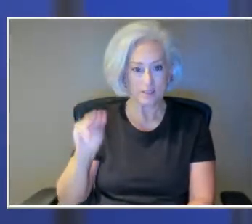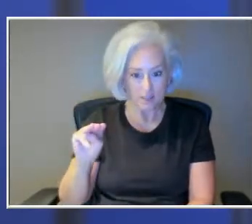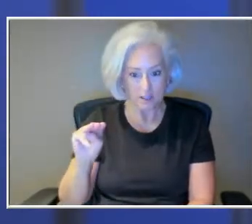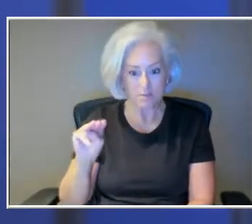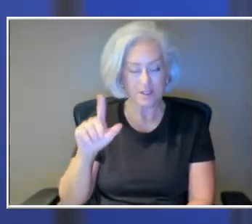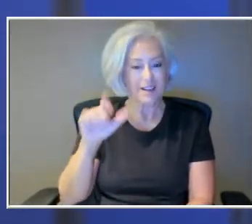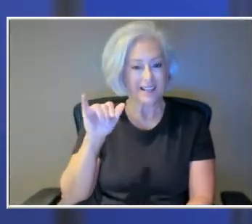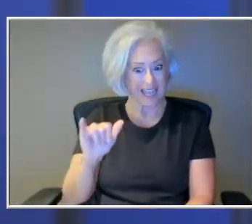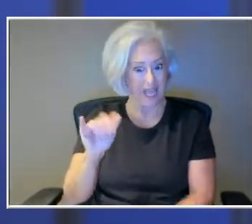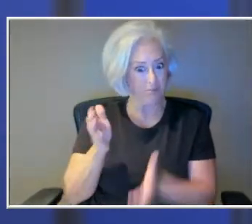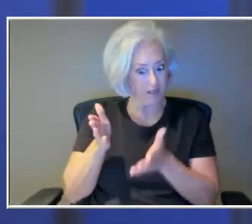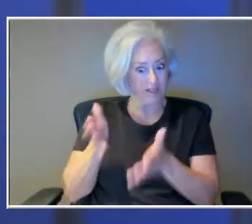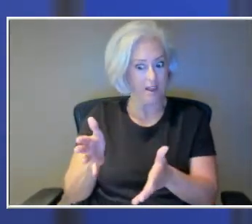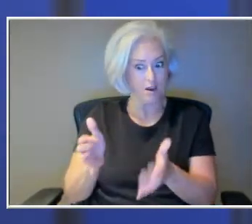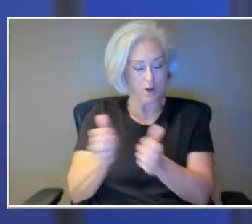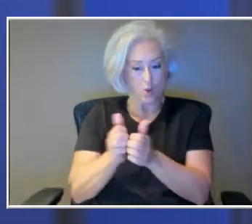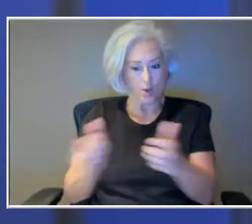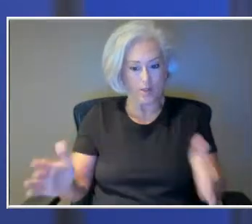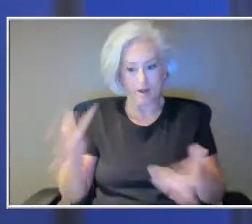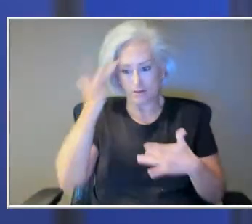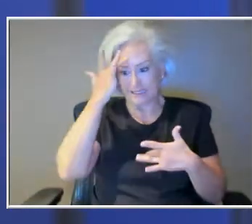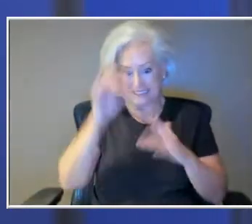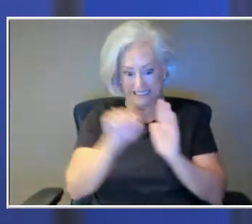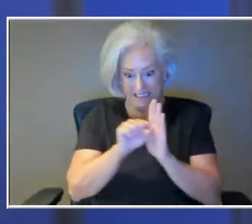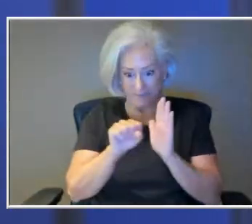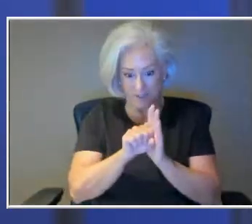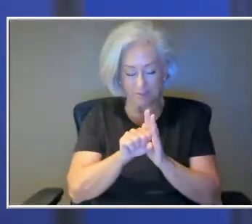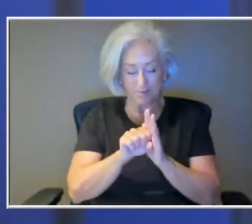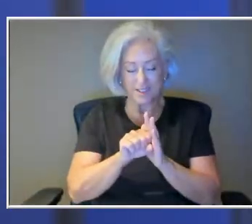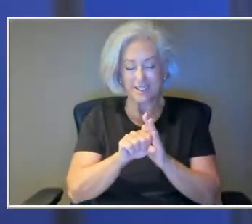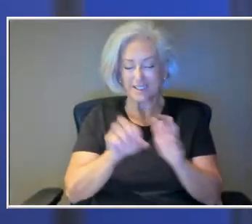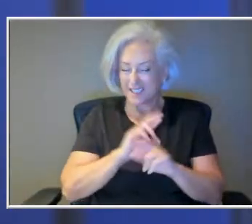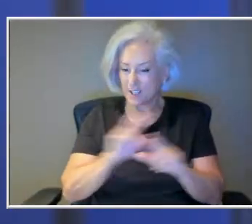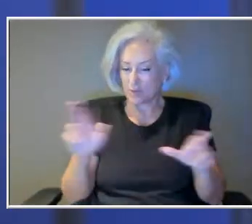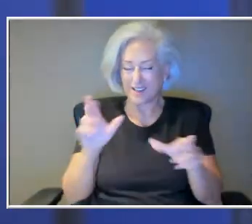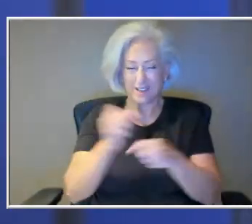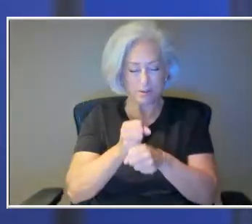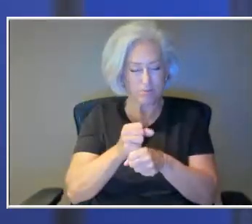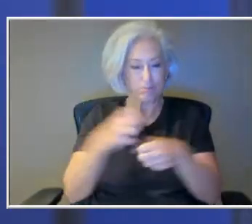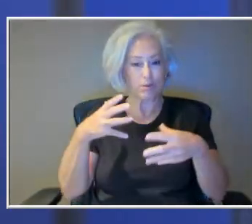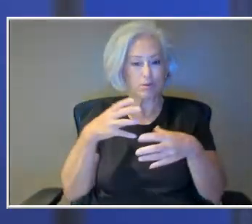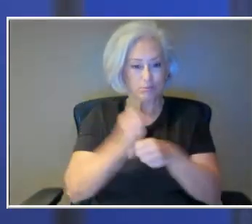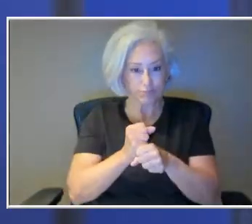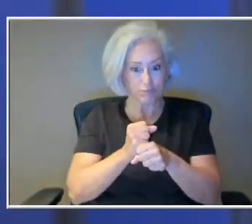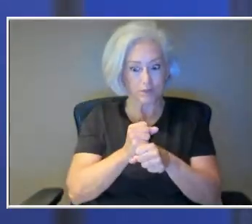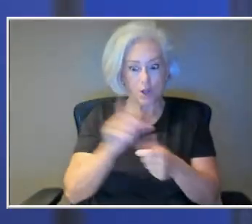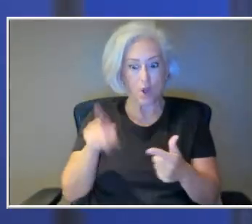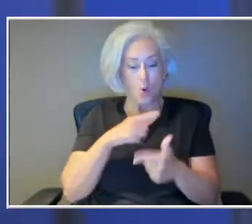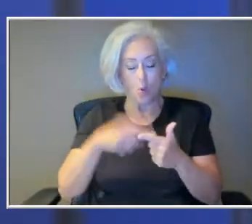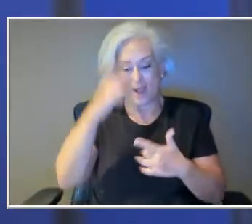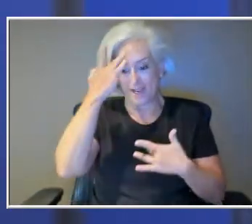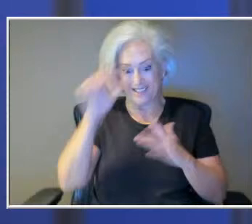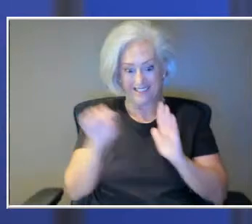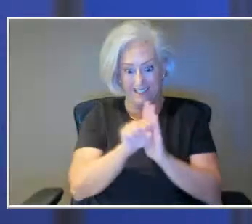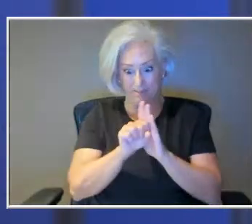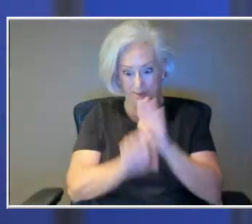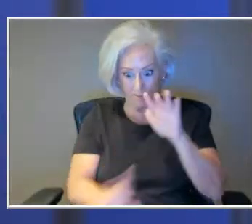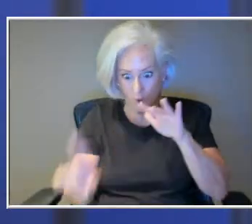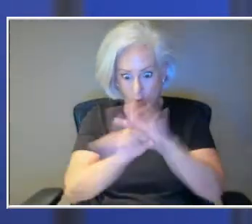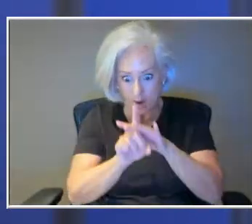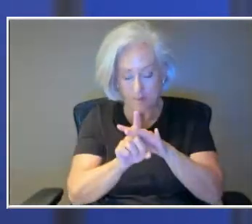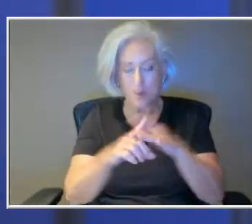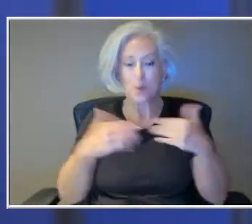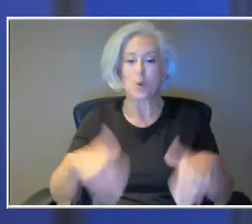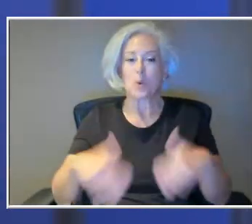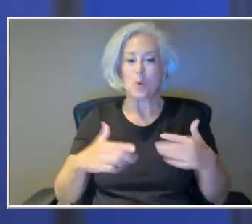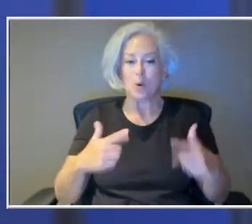showing any symptoms. And once they do show symptoms, it's often a life or death emergency. Today, we're going to meet a woman who